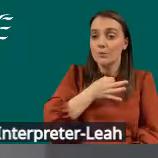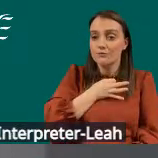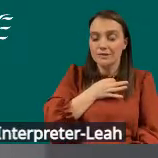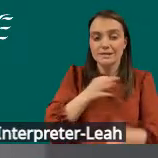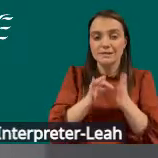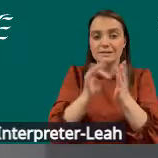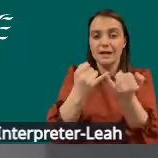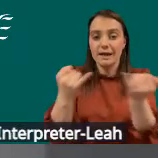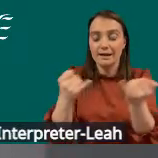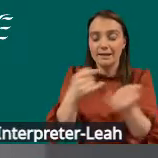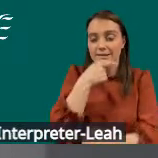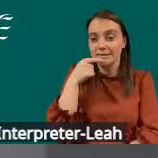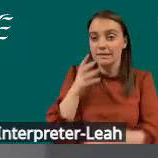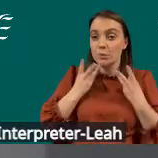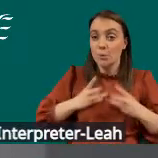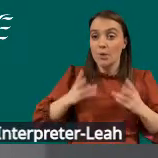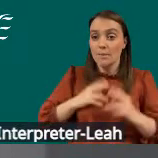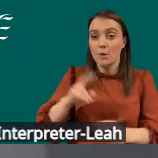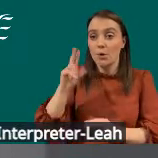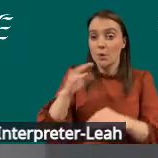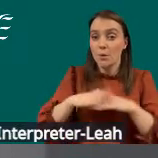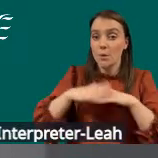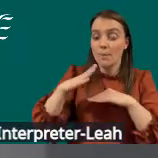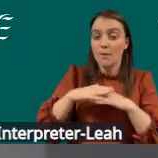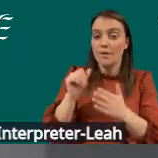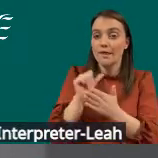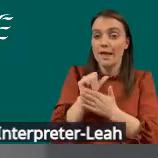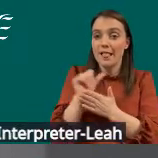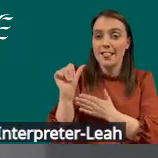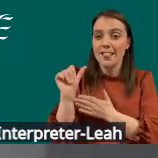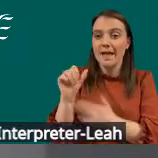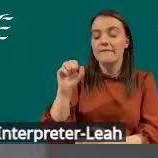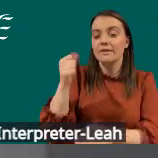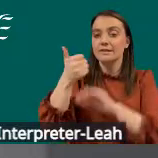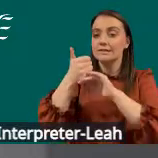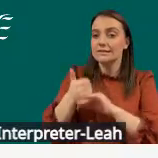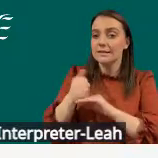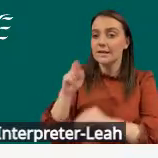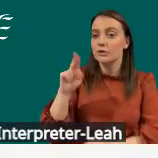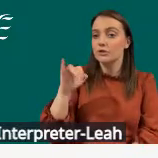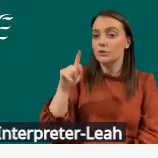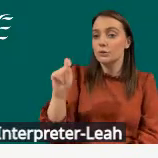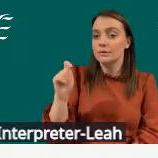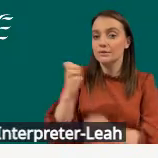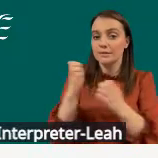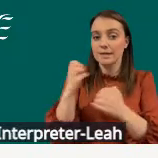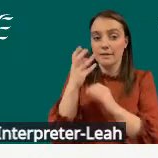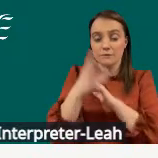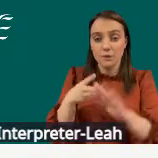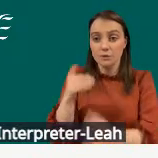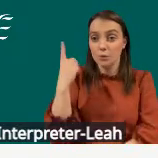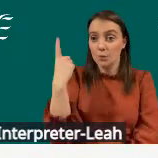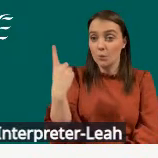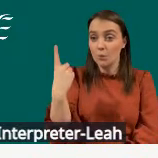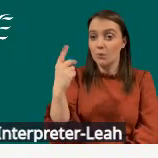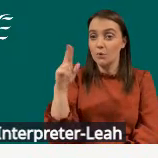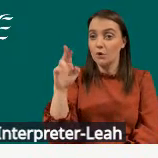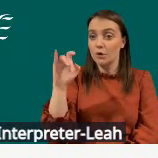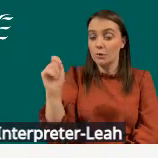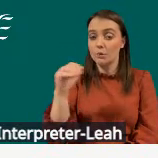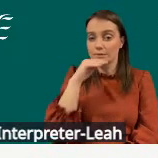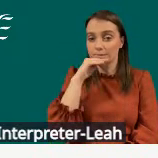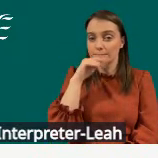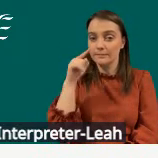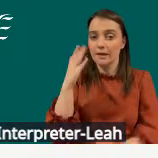that women should consume no more than 11 standard units per week. One standard unit is considered a